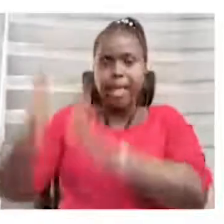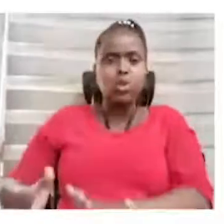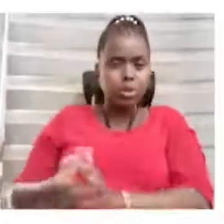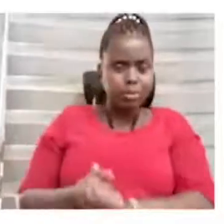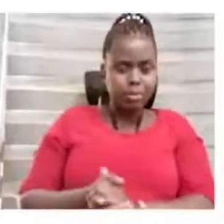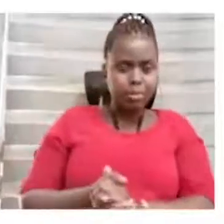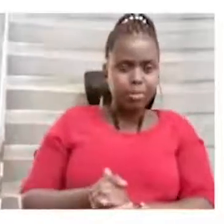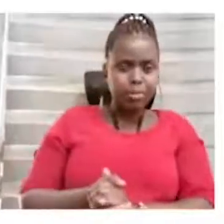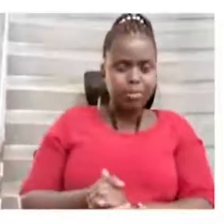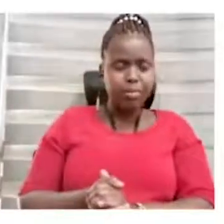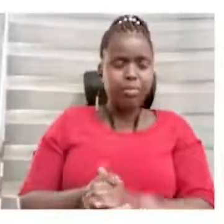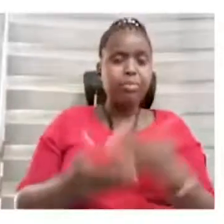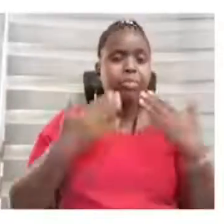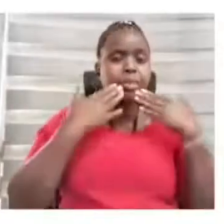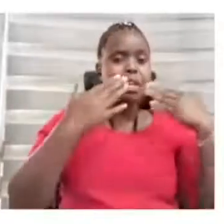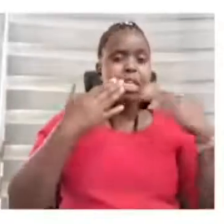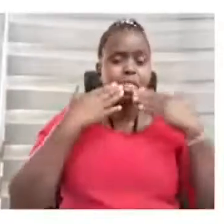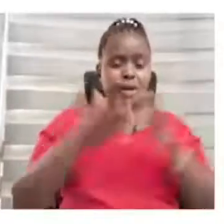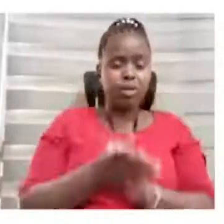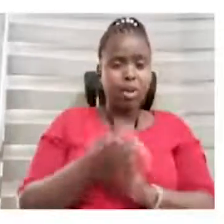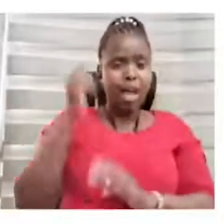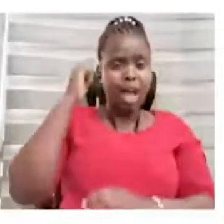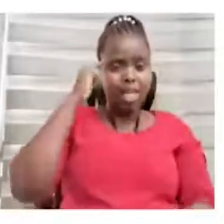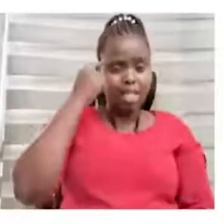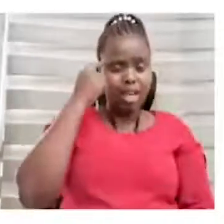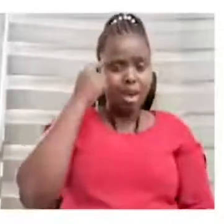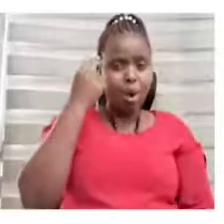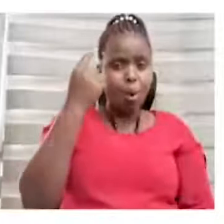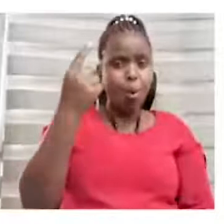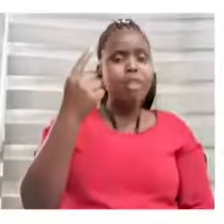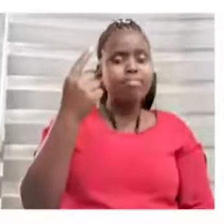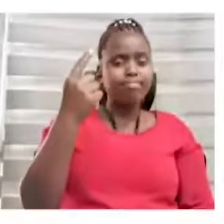Thank you, Karen. And I think one of the leading